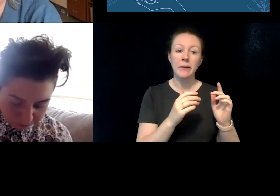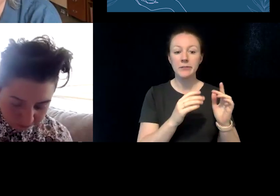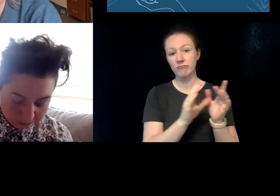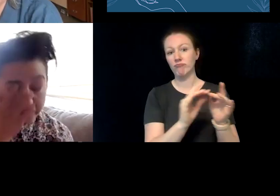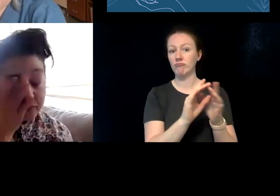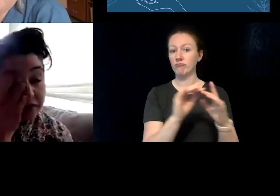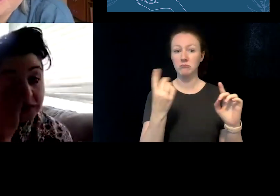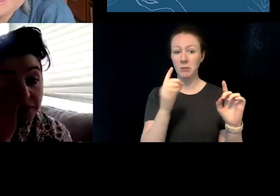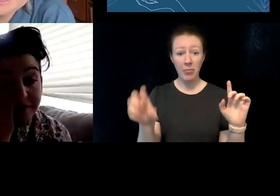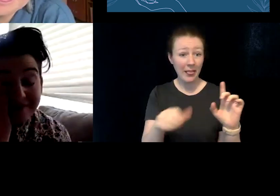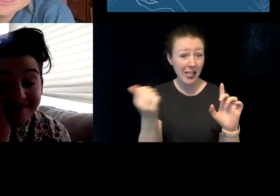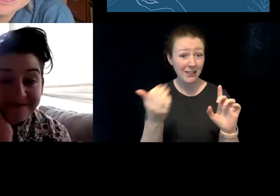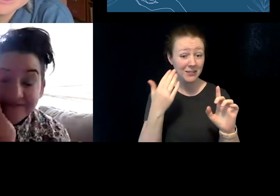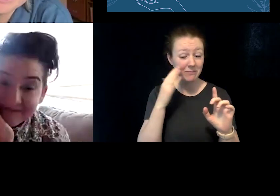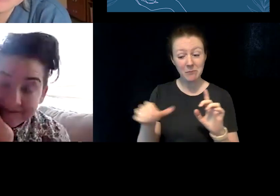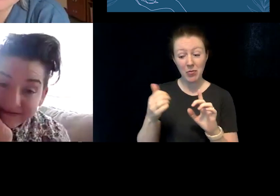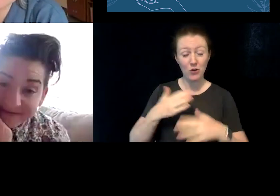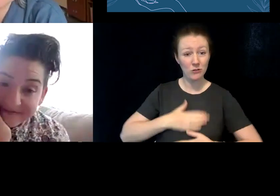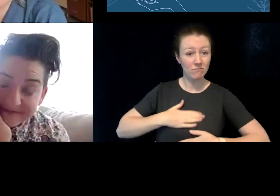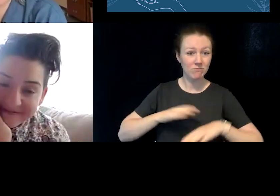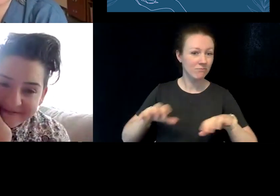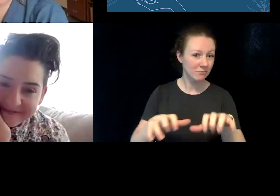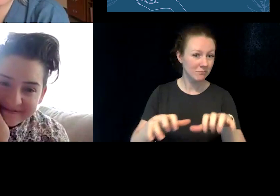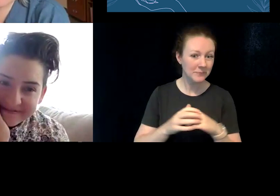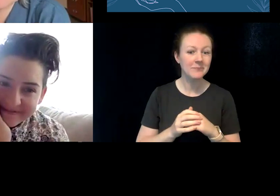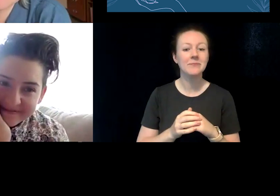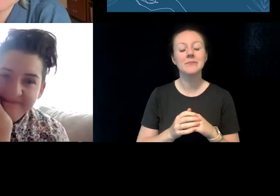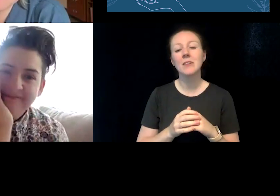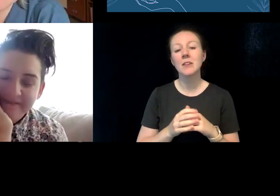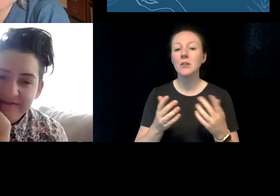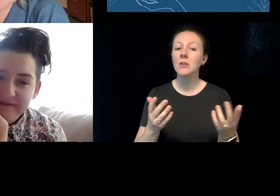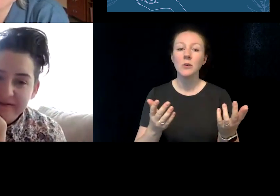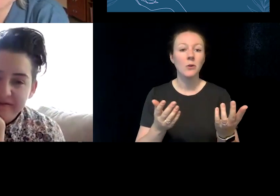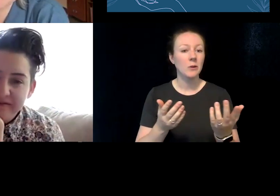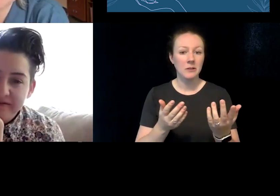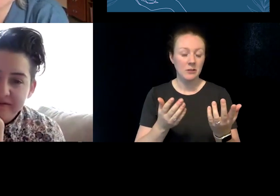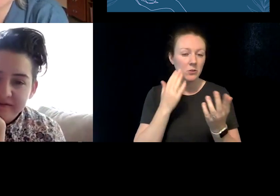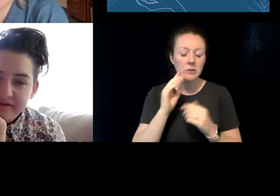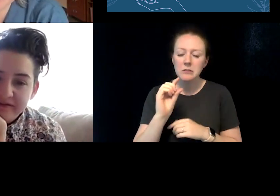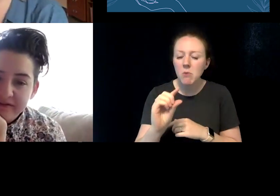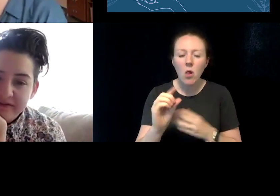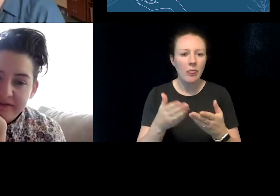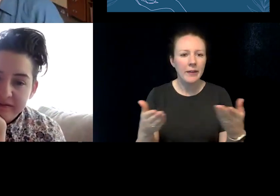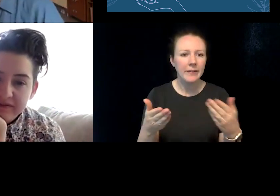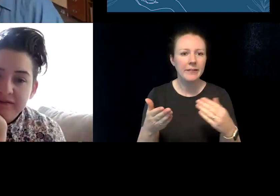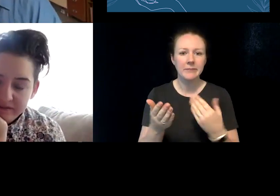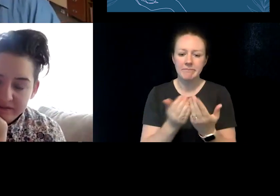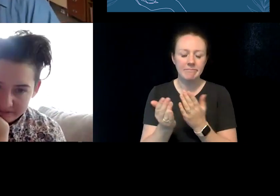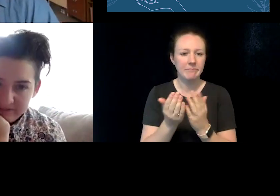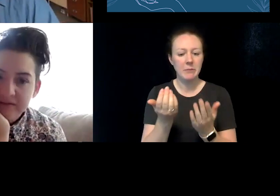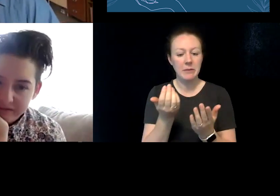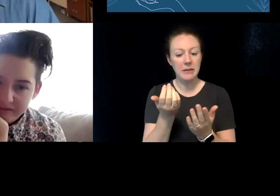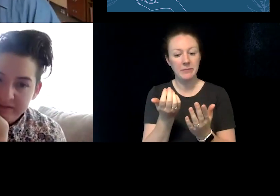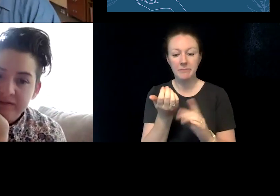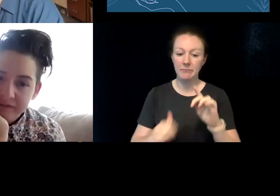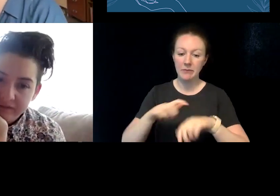Maiko, some sort of ritual in that physical form, or even just a little thing where, oh, every time I'm rehearsing, whether it's a director